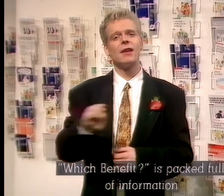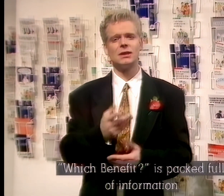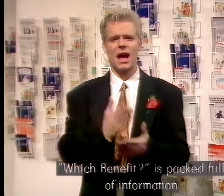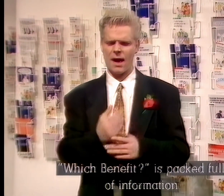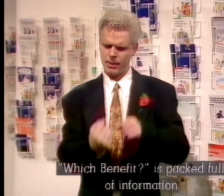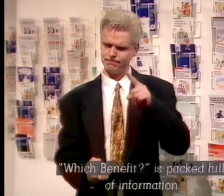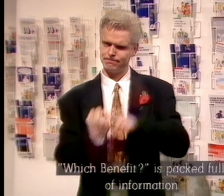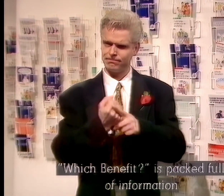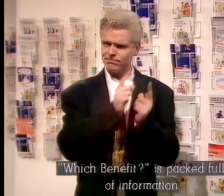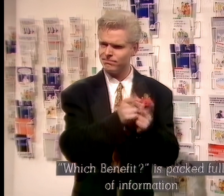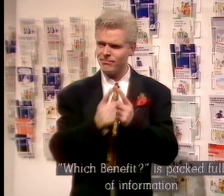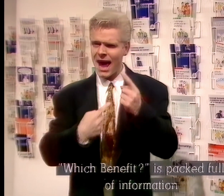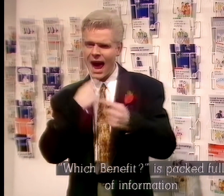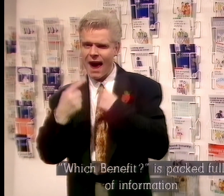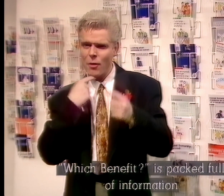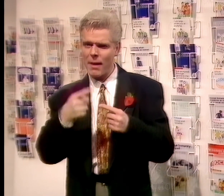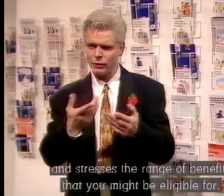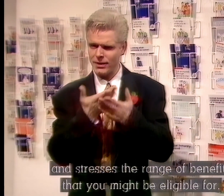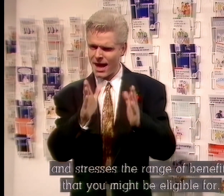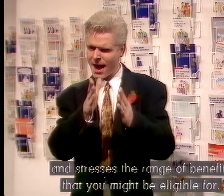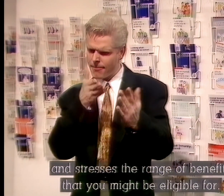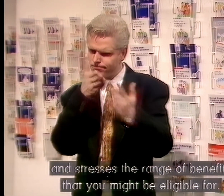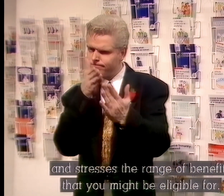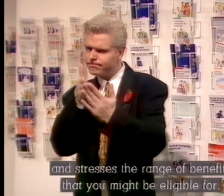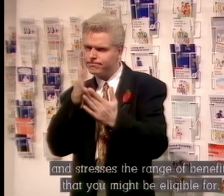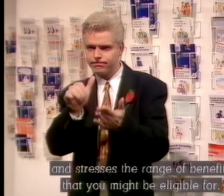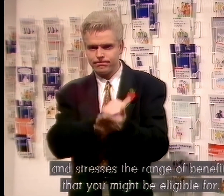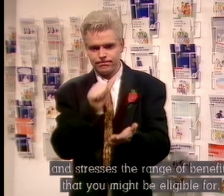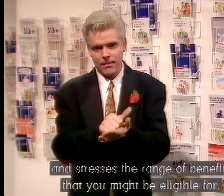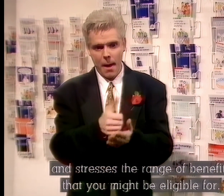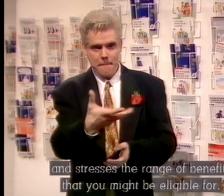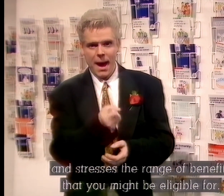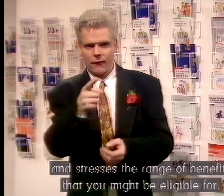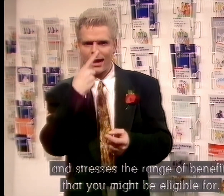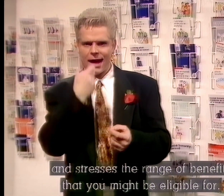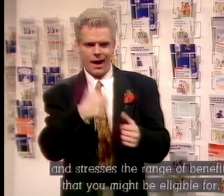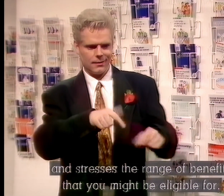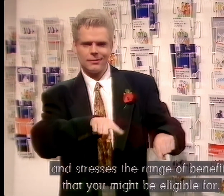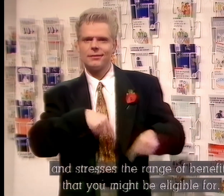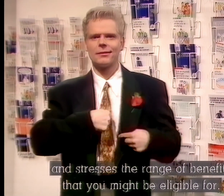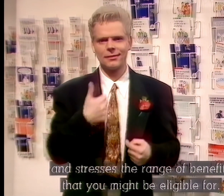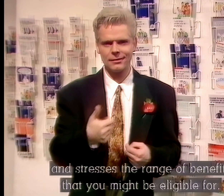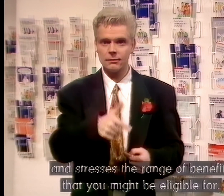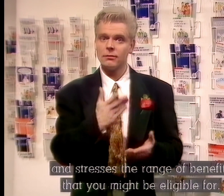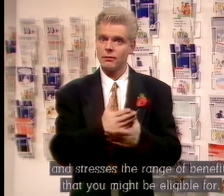Which benefit is packed full of information and stresses the range of benefits that you might be eligible for?